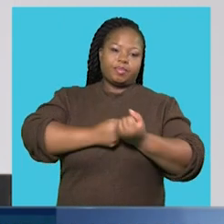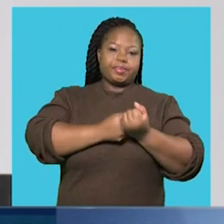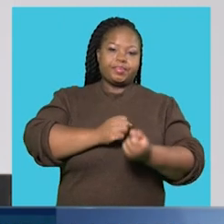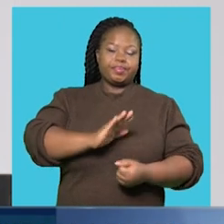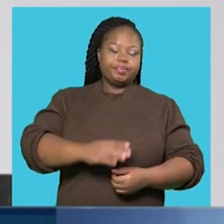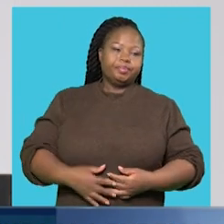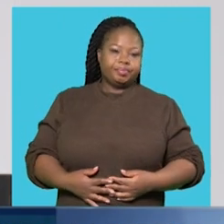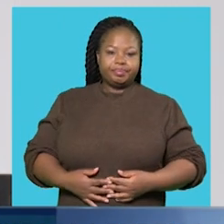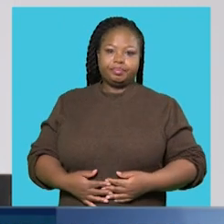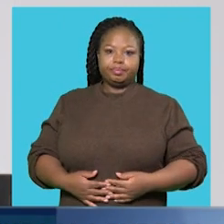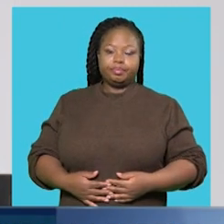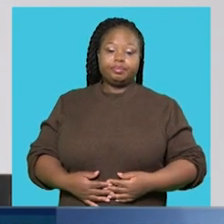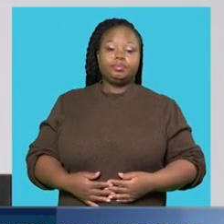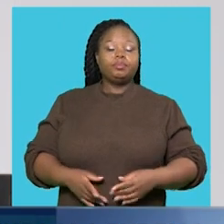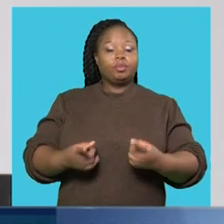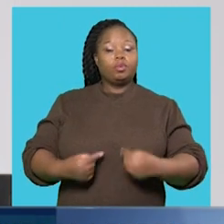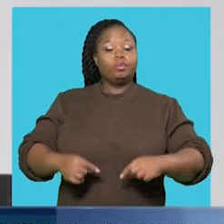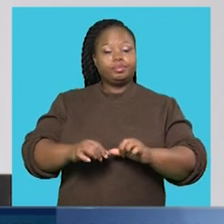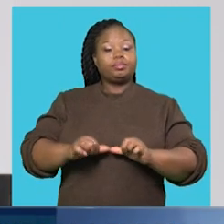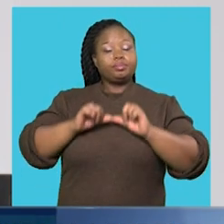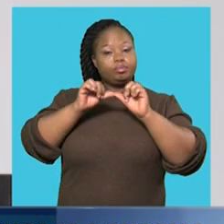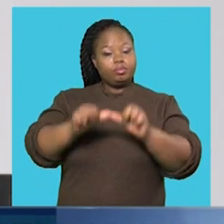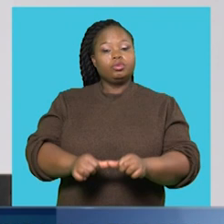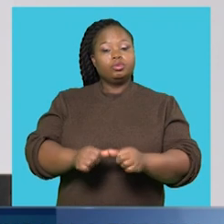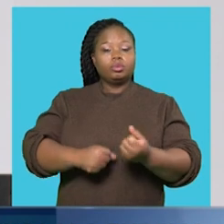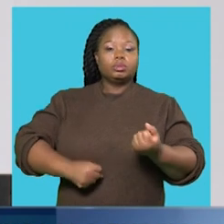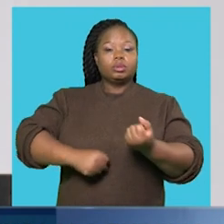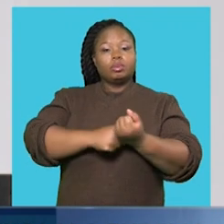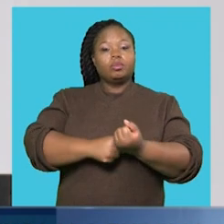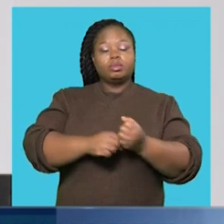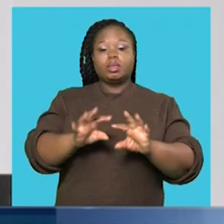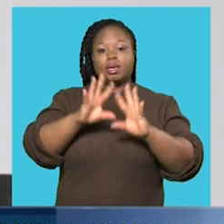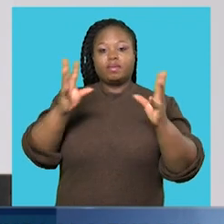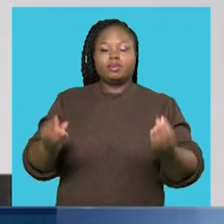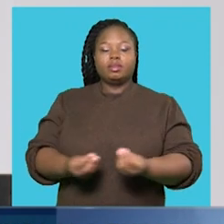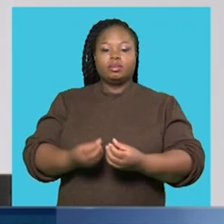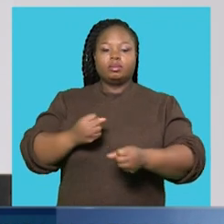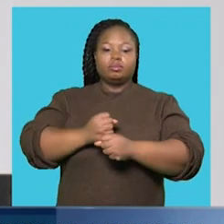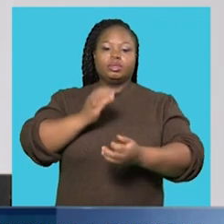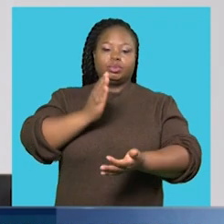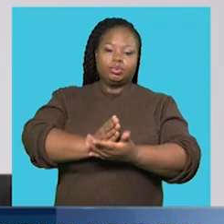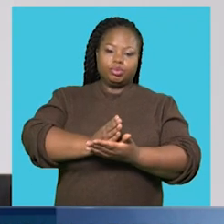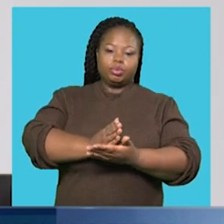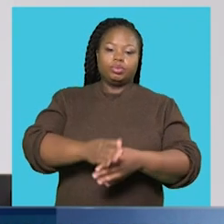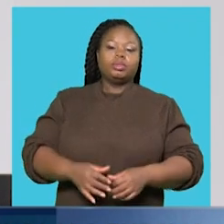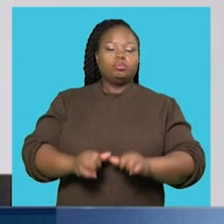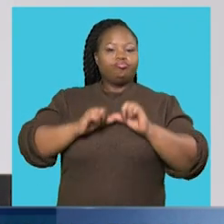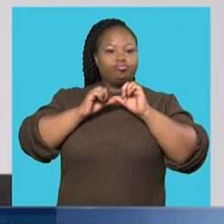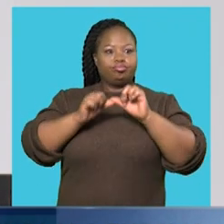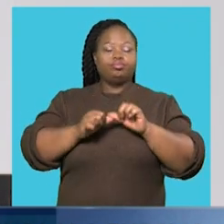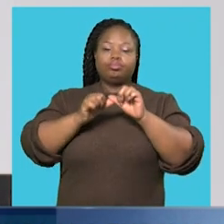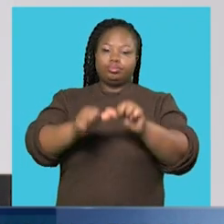We continue to support all efforts aimed at the establishment of a viable, continuous